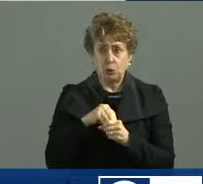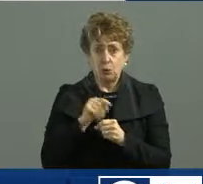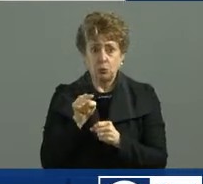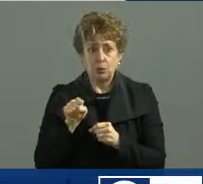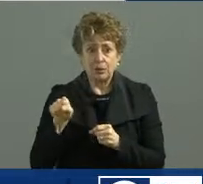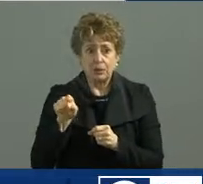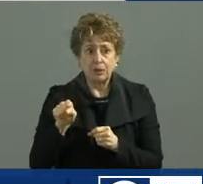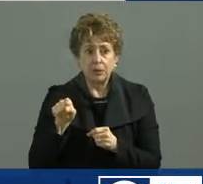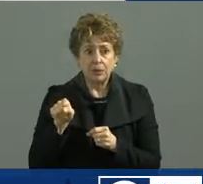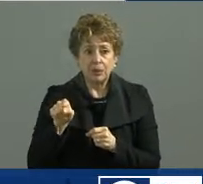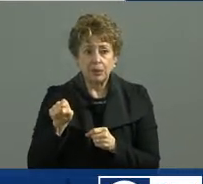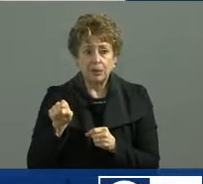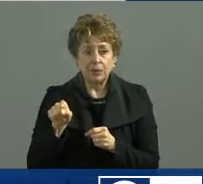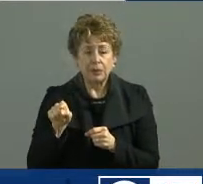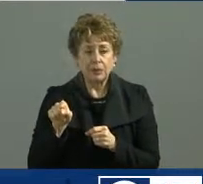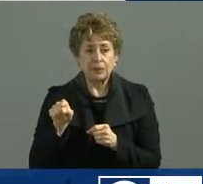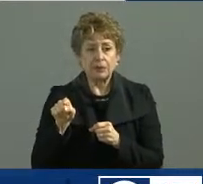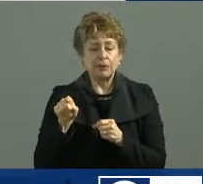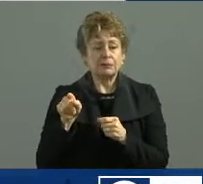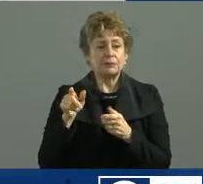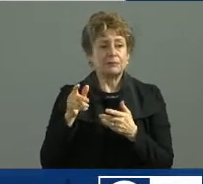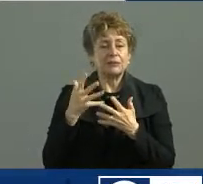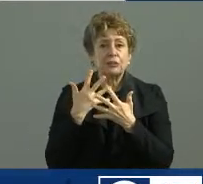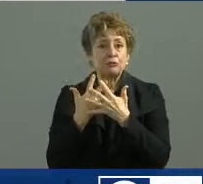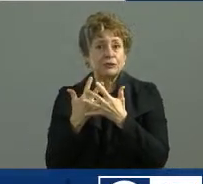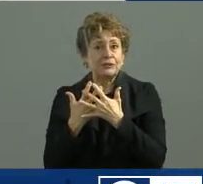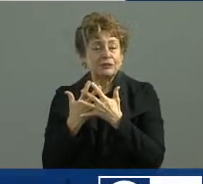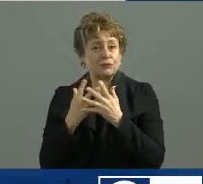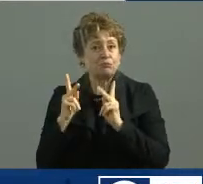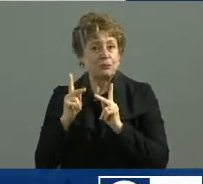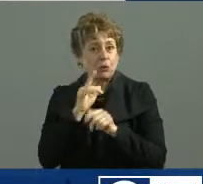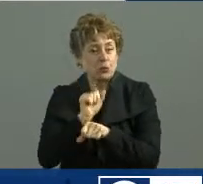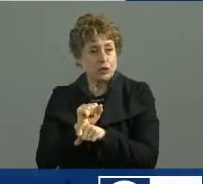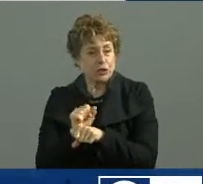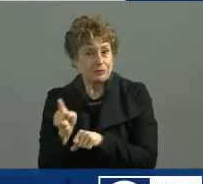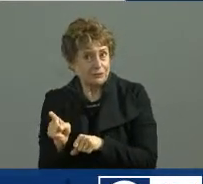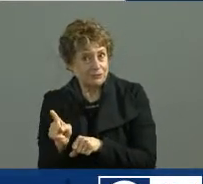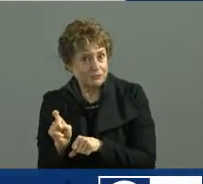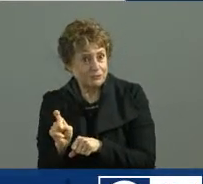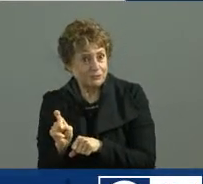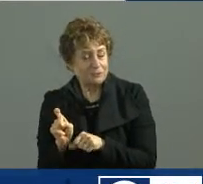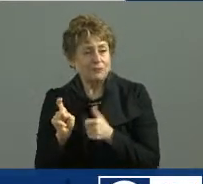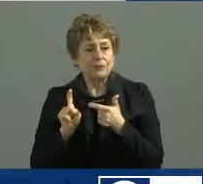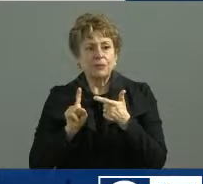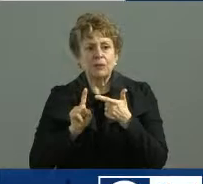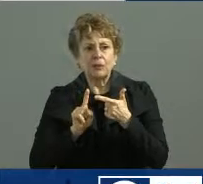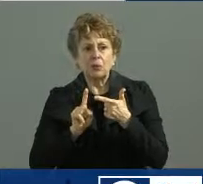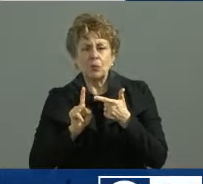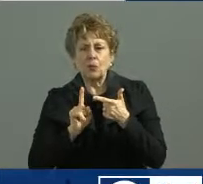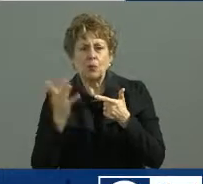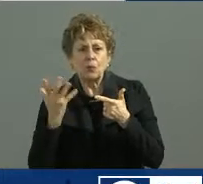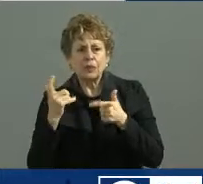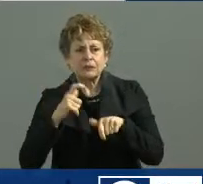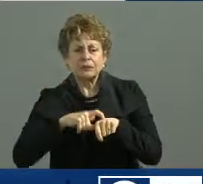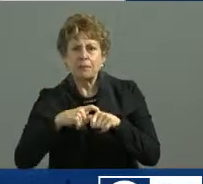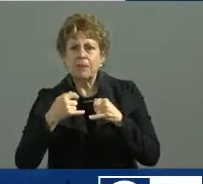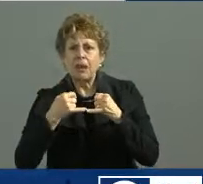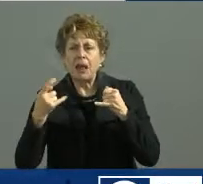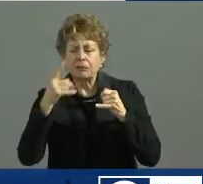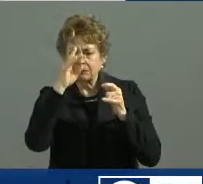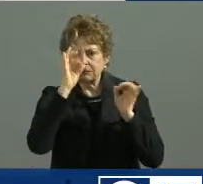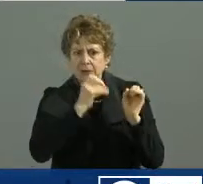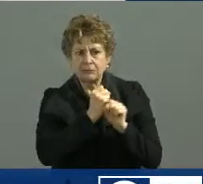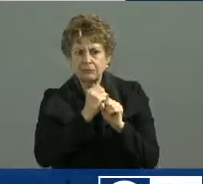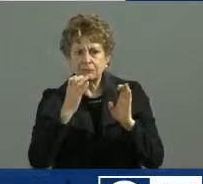specifically lay out as much as you can the timeline for vaccinating state prison employees and when state